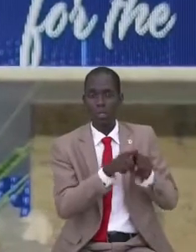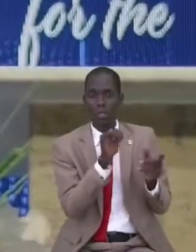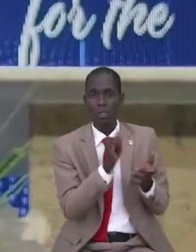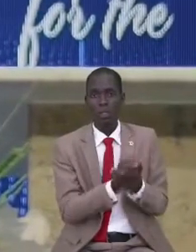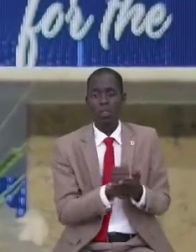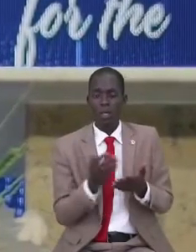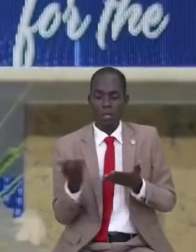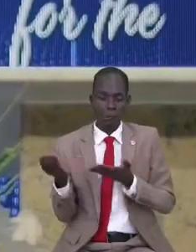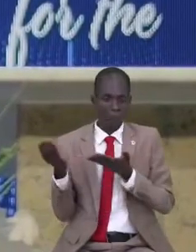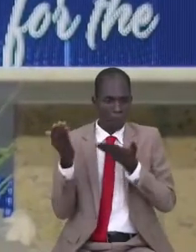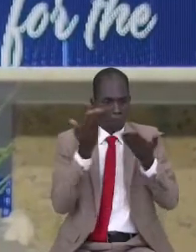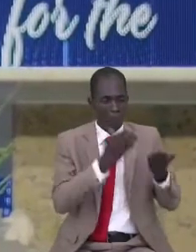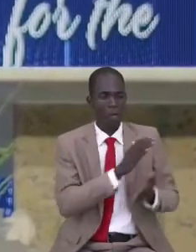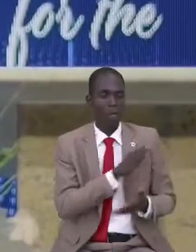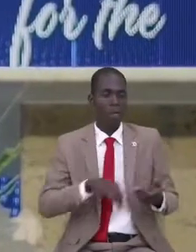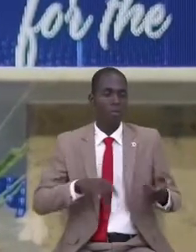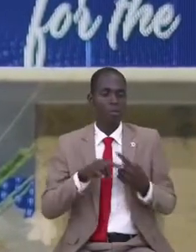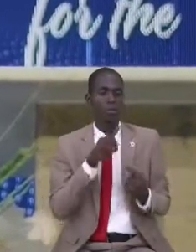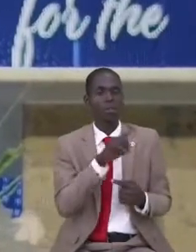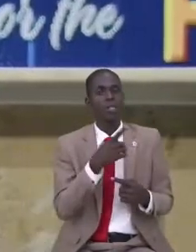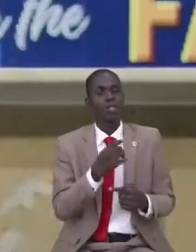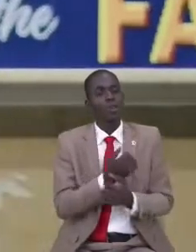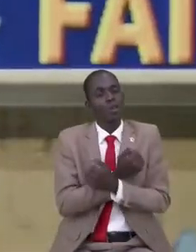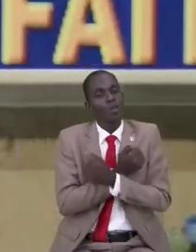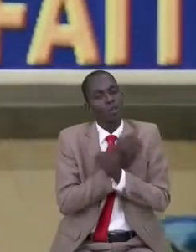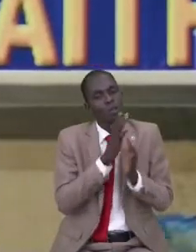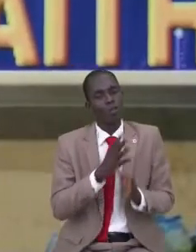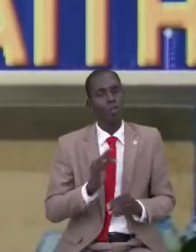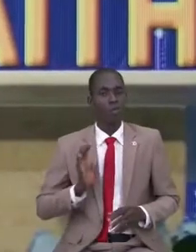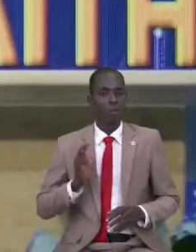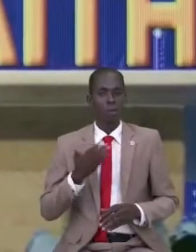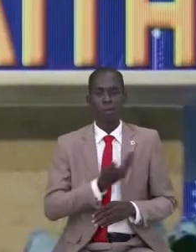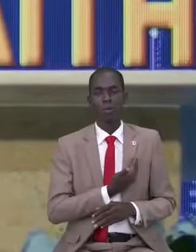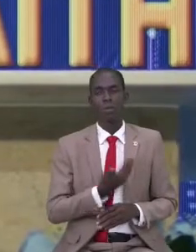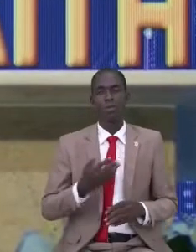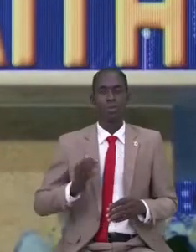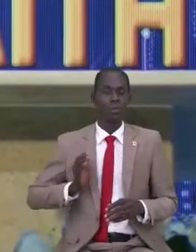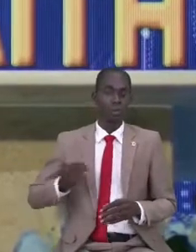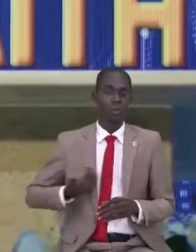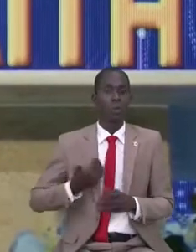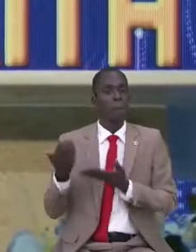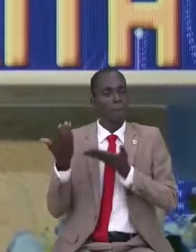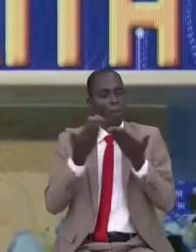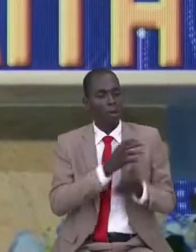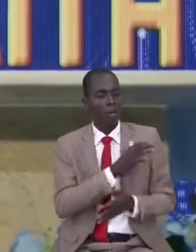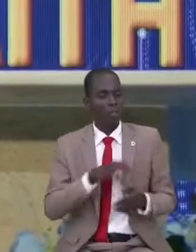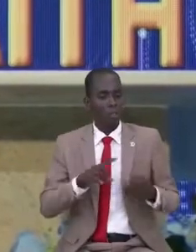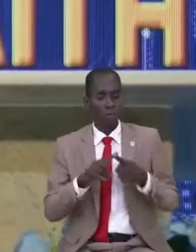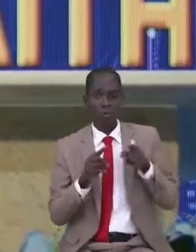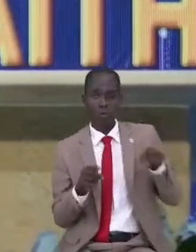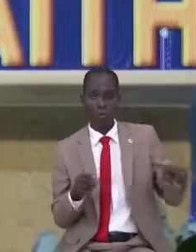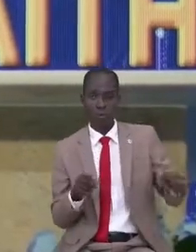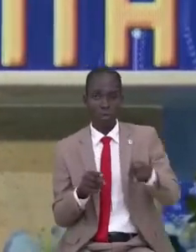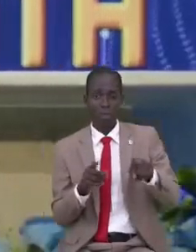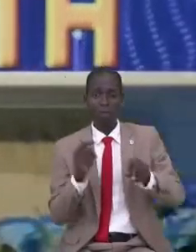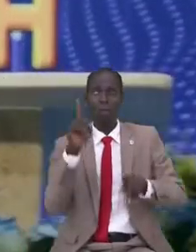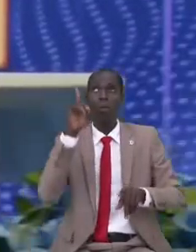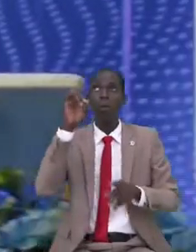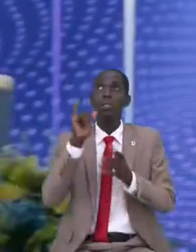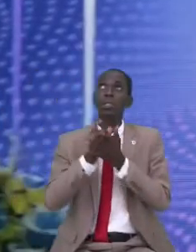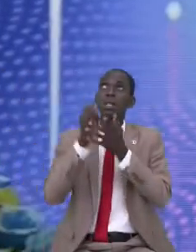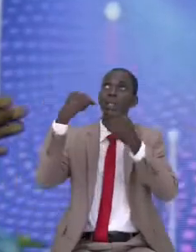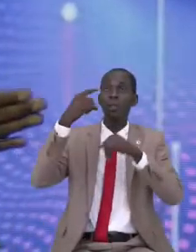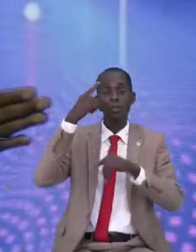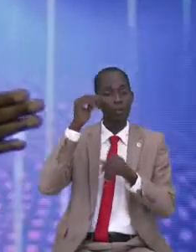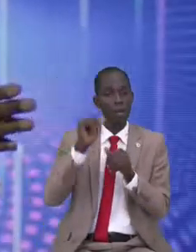unto them, the lover of our soul. Bring Christ unto them, the one that came for everyone